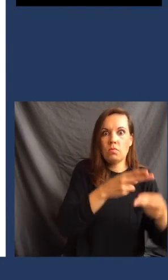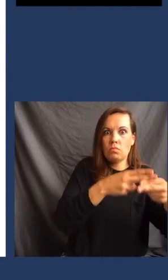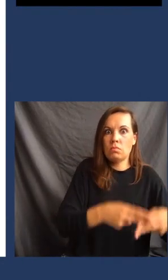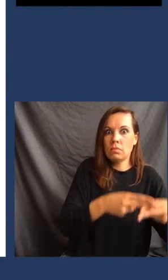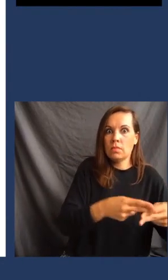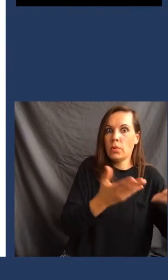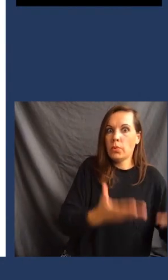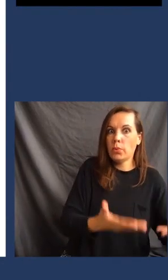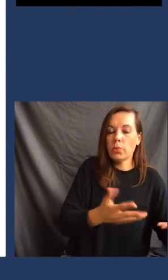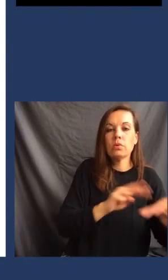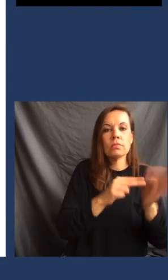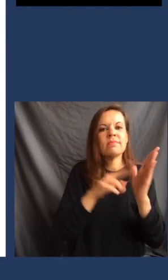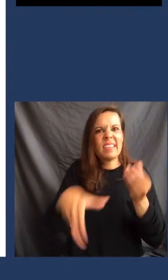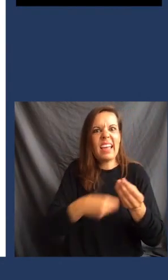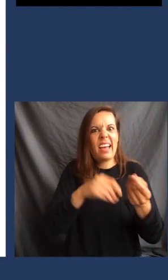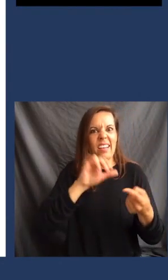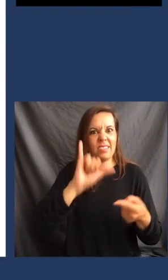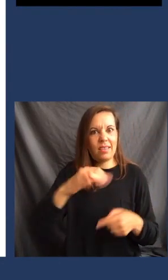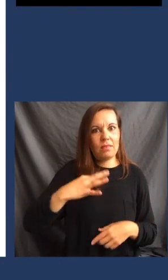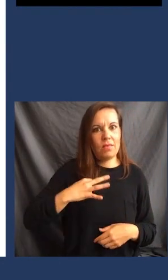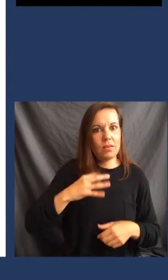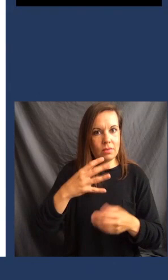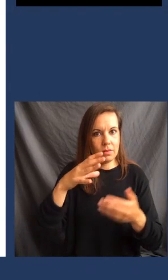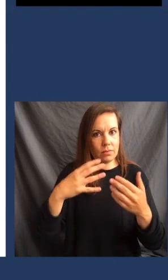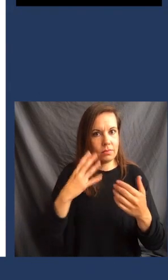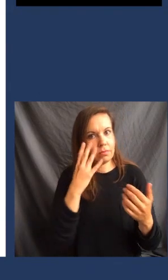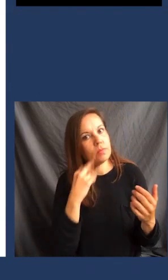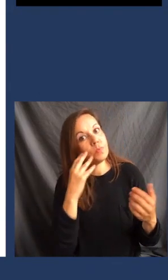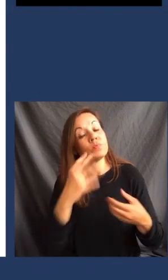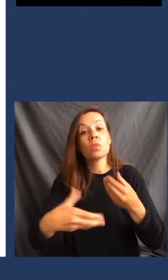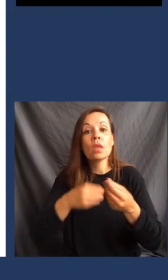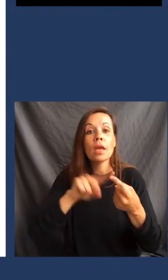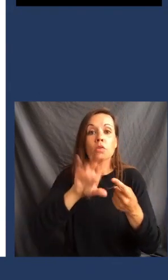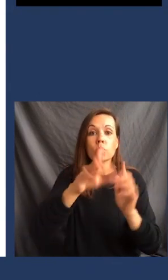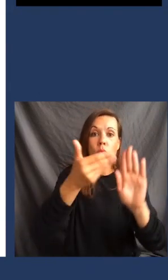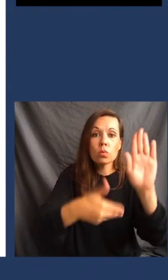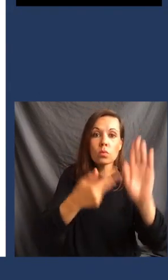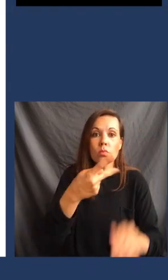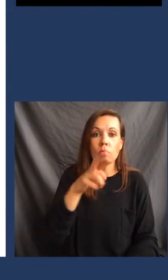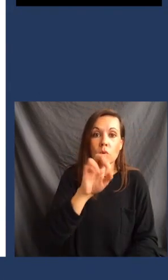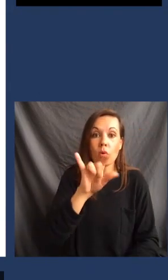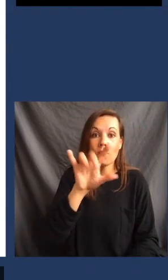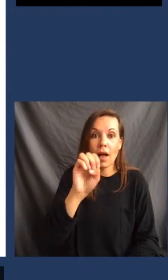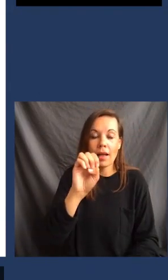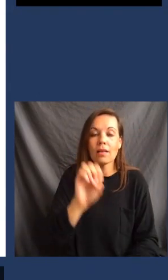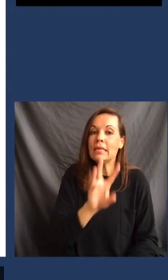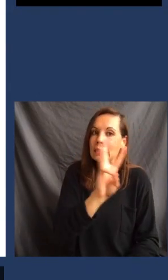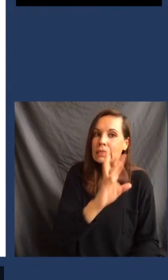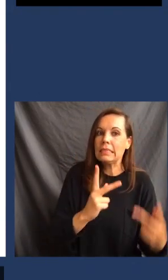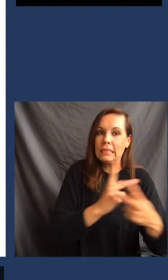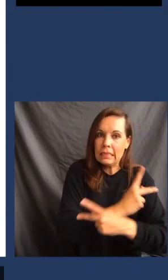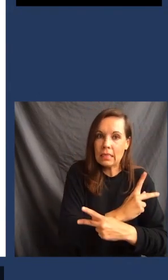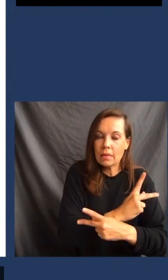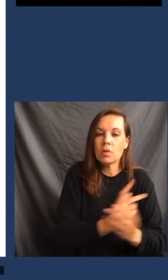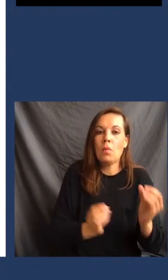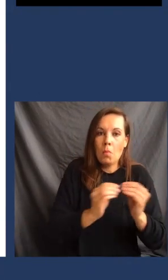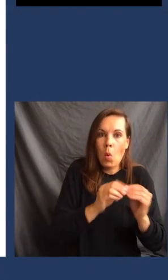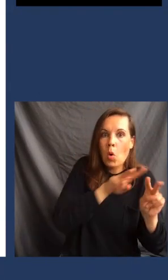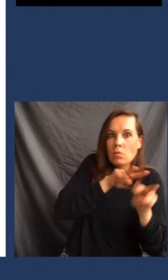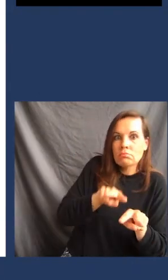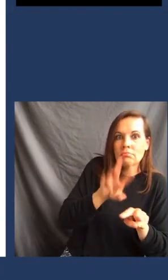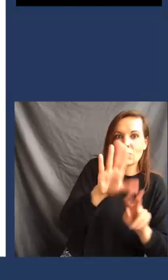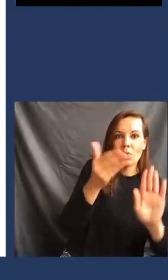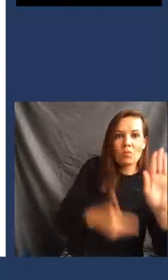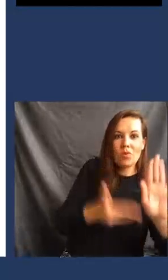include. And if you do have volunteering experience and you add it onto your profile, you will have up to 6 times more profile views than those